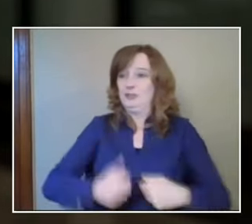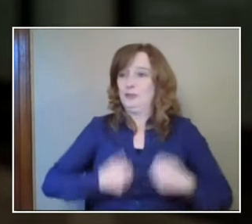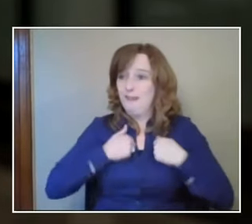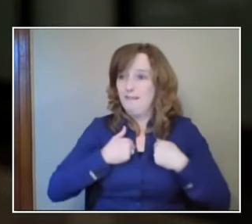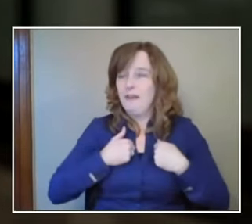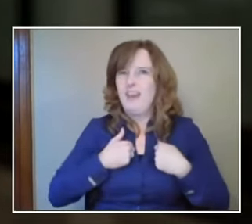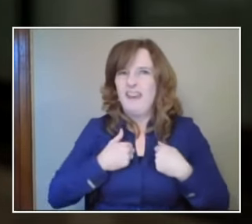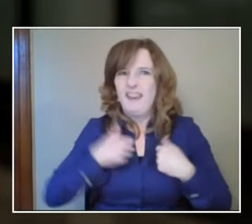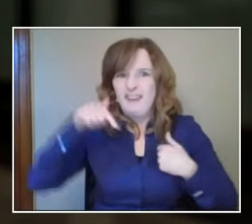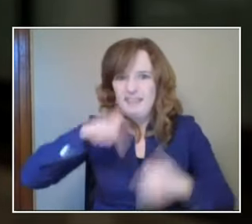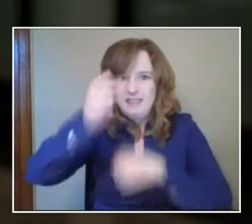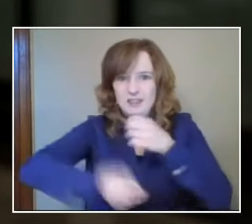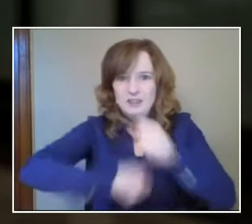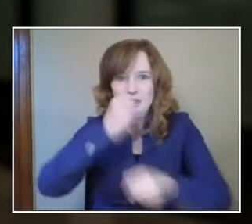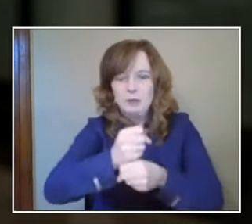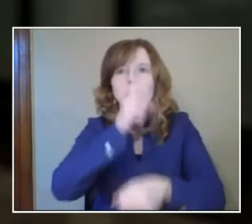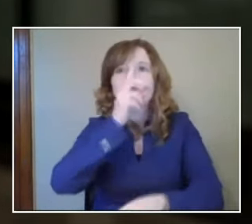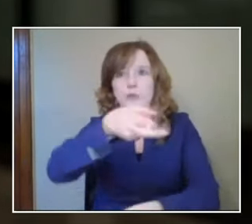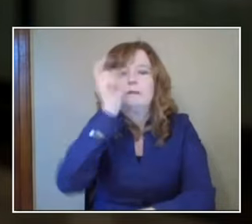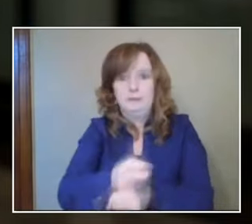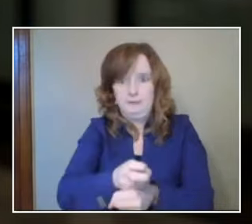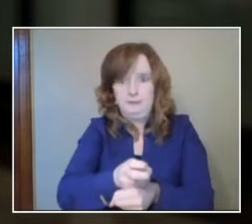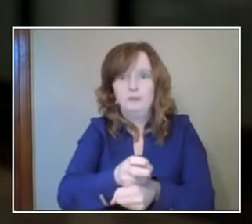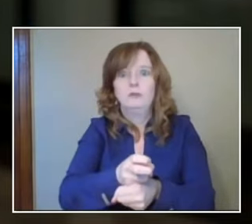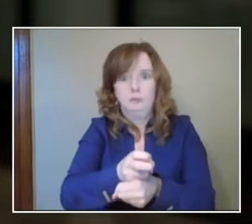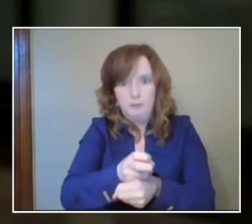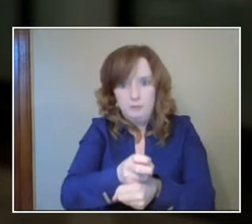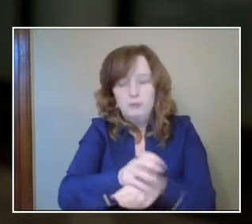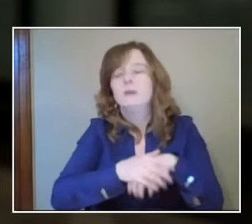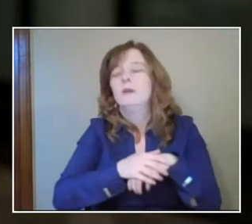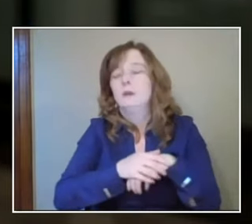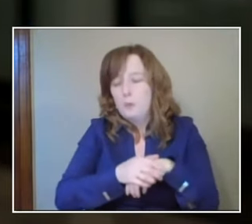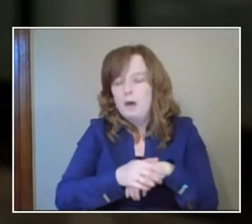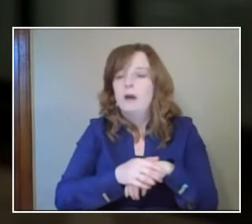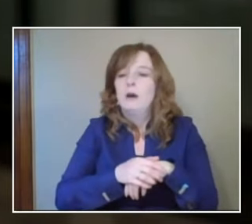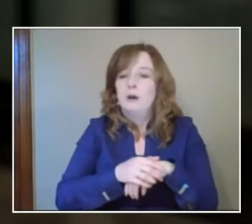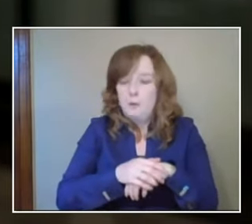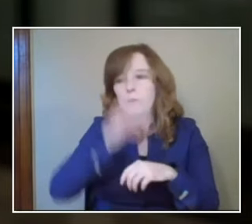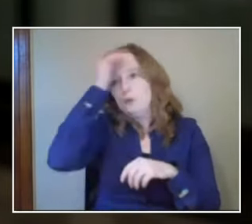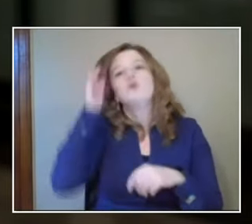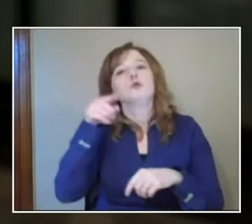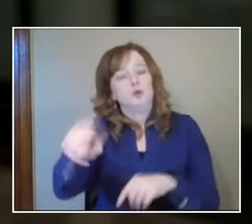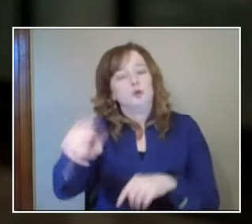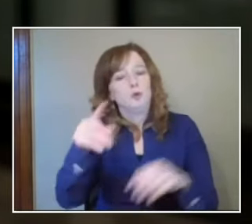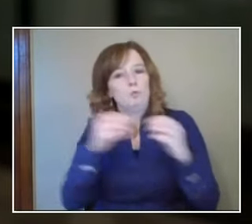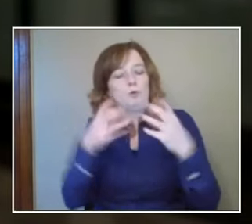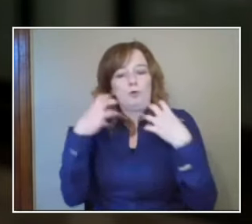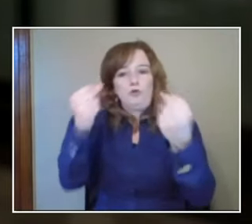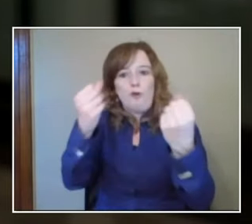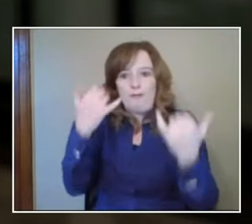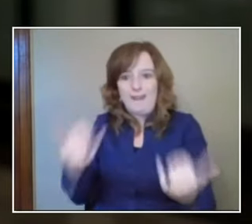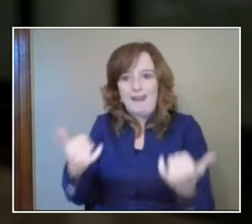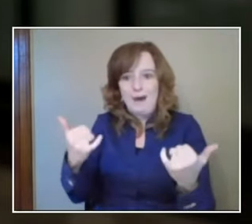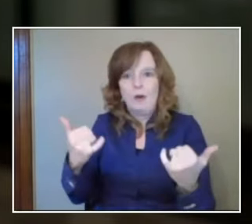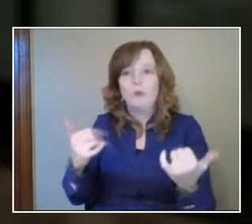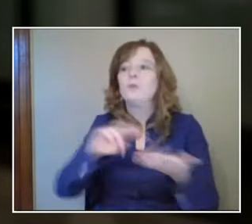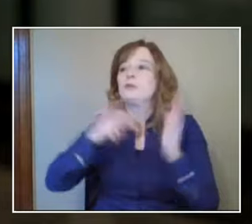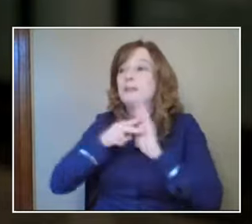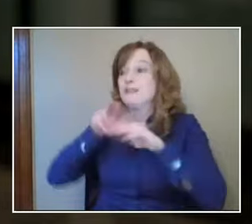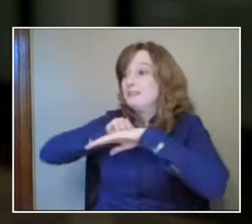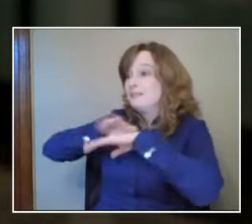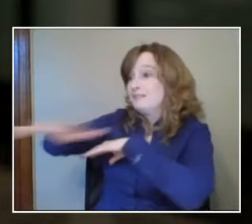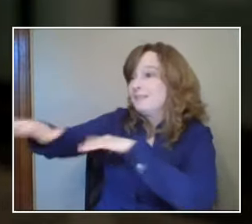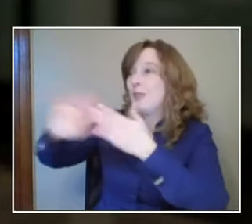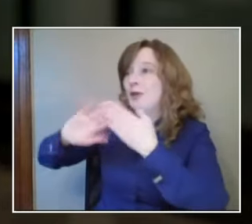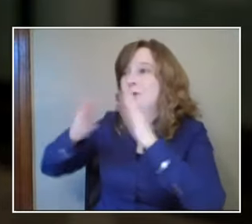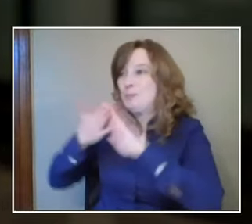circumstances. You're stronger for it, and our community is stronger because of your hard work. We can't